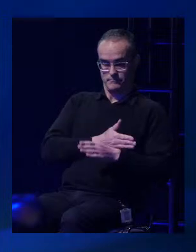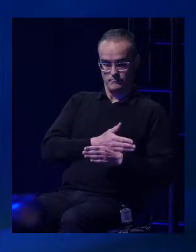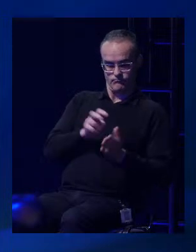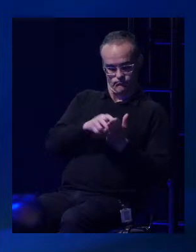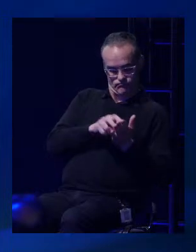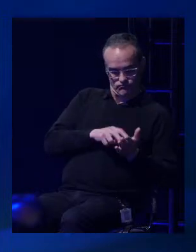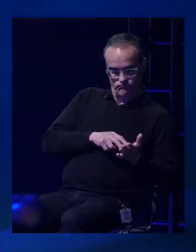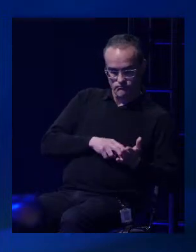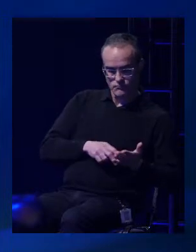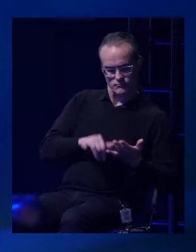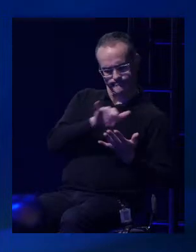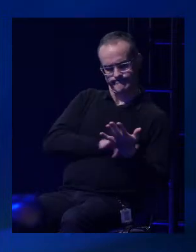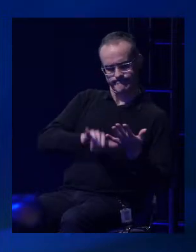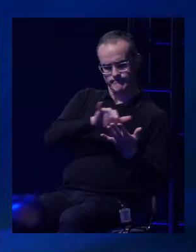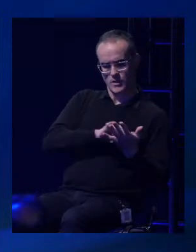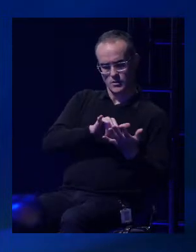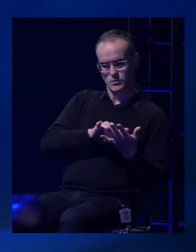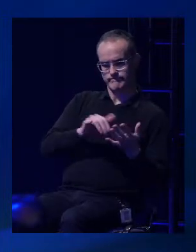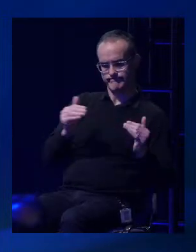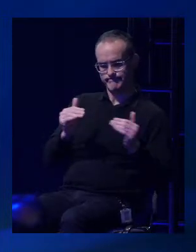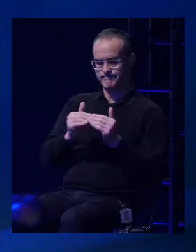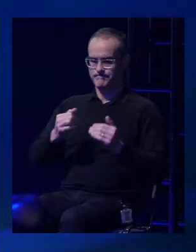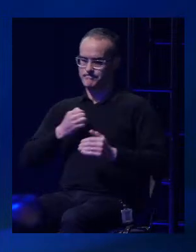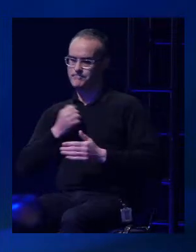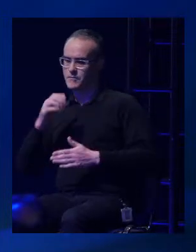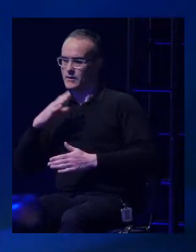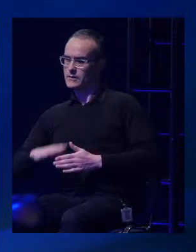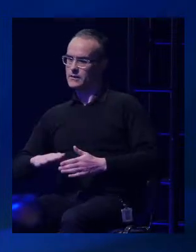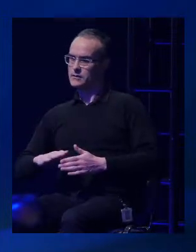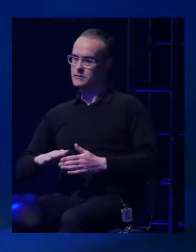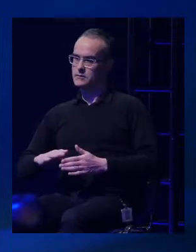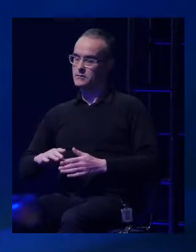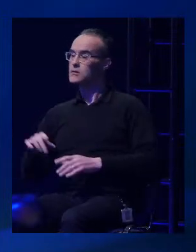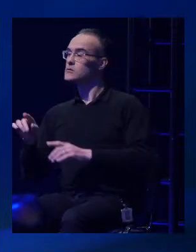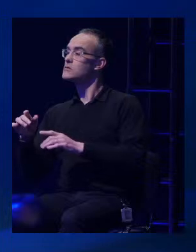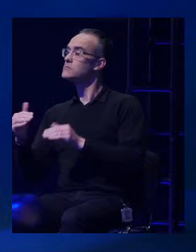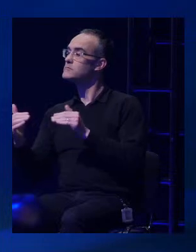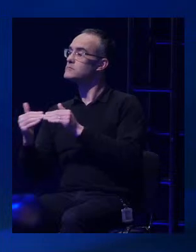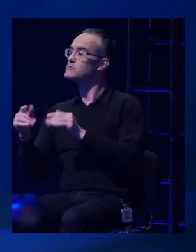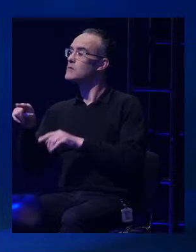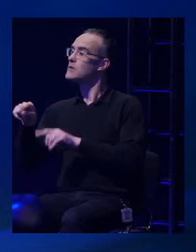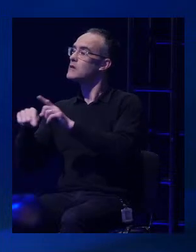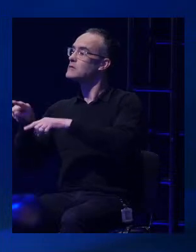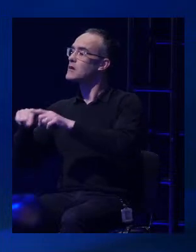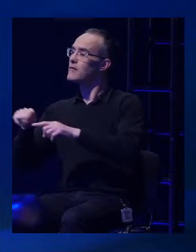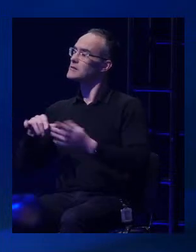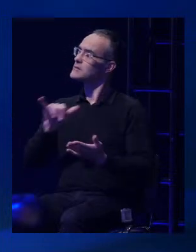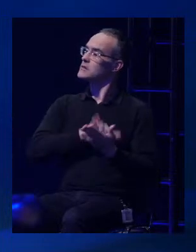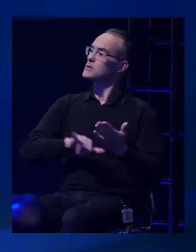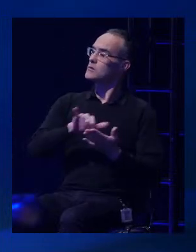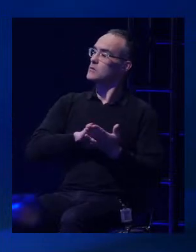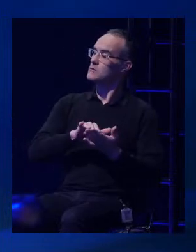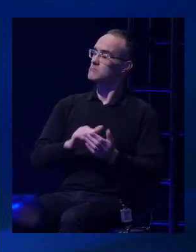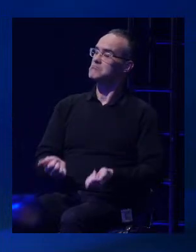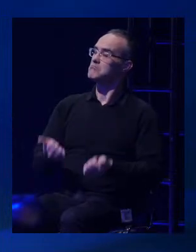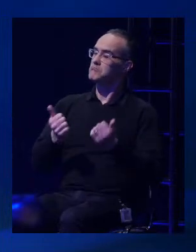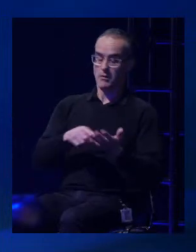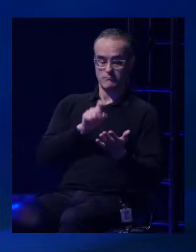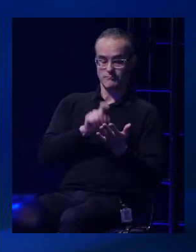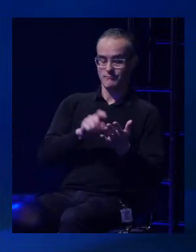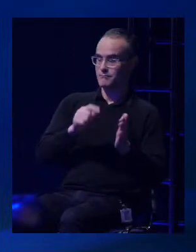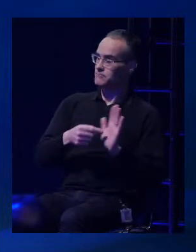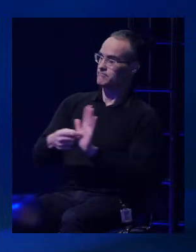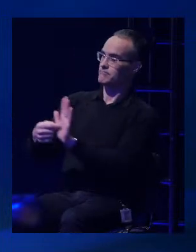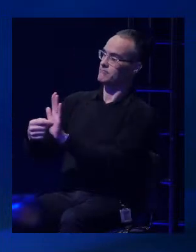and switch quickly and with ease on set to suit the director or the producer or whoever needs to see that image the way that it should